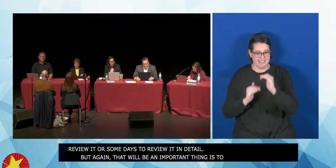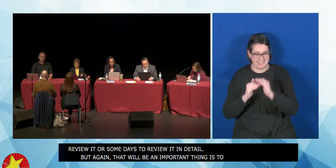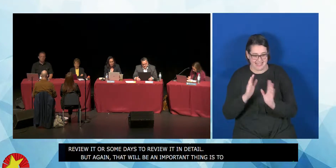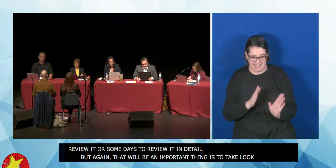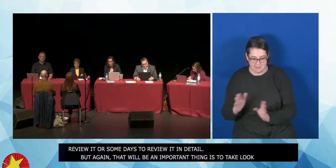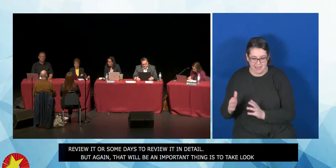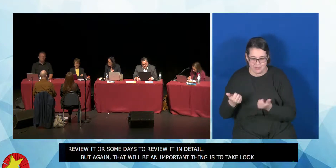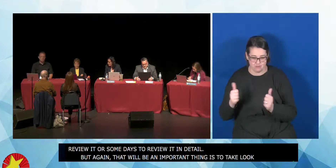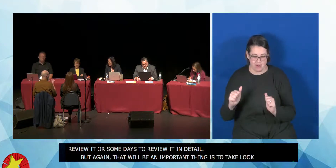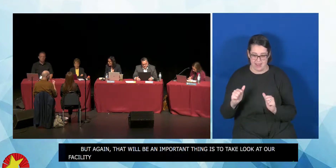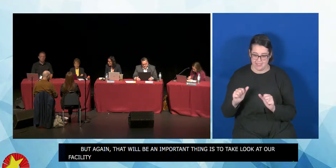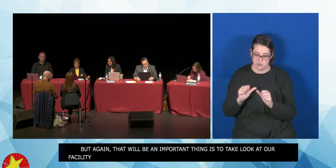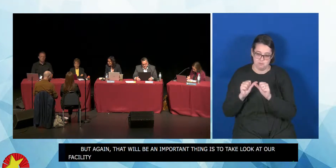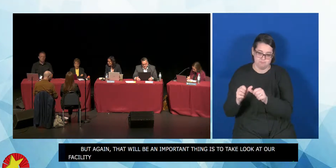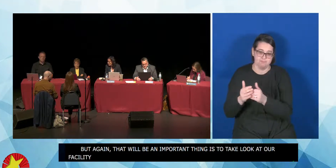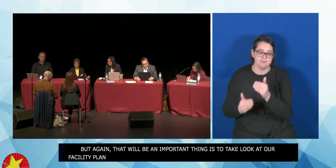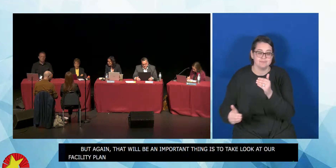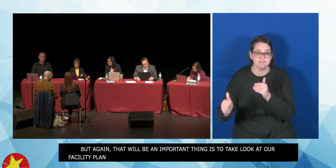forward.